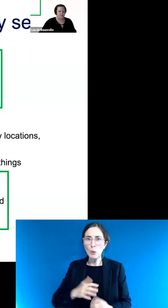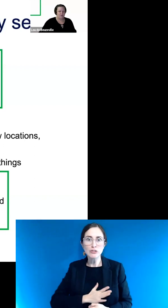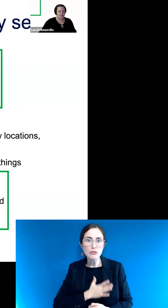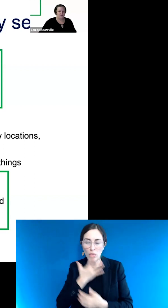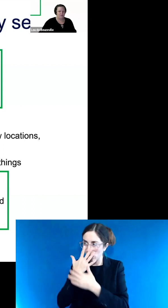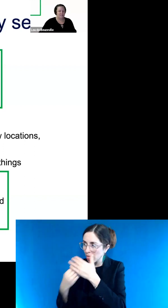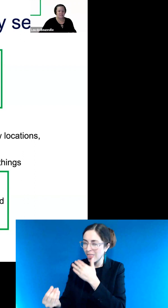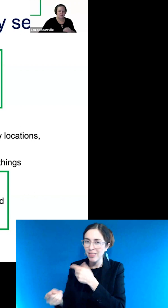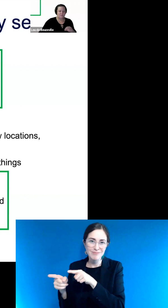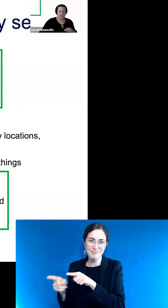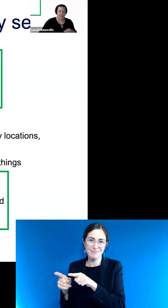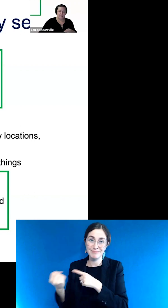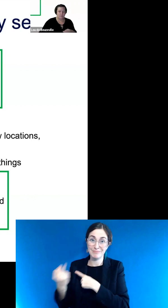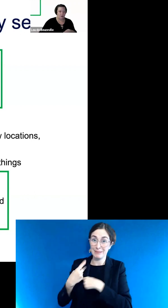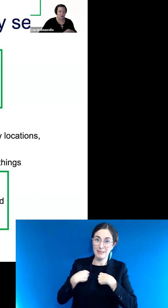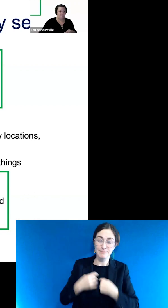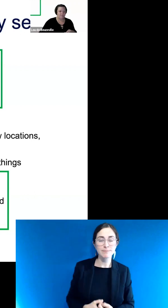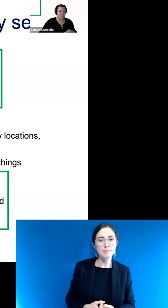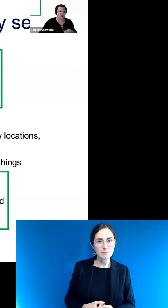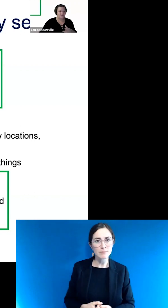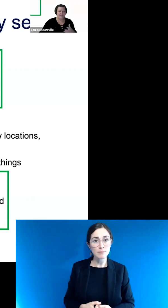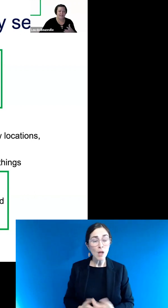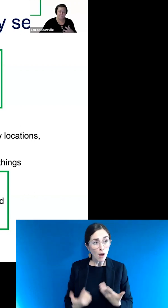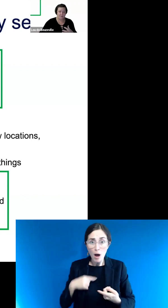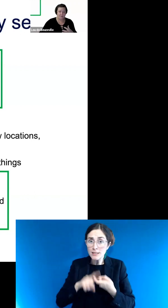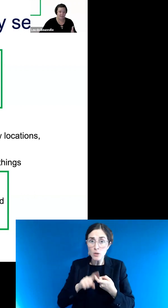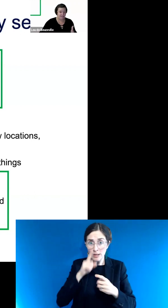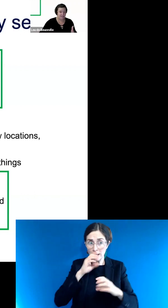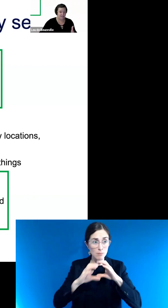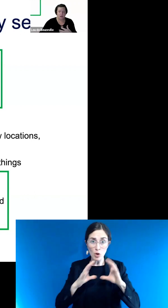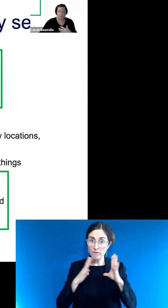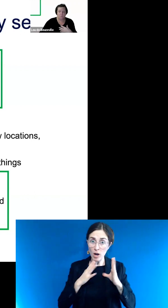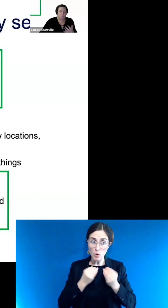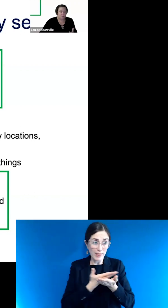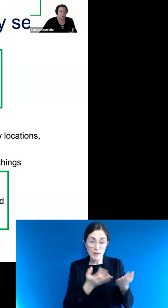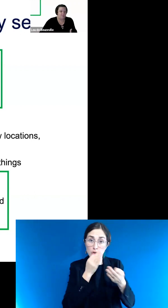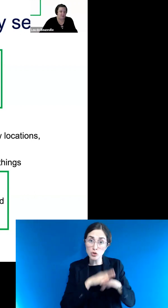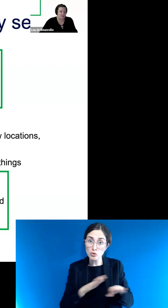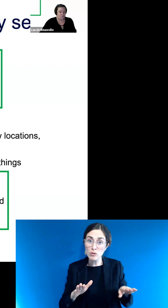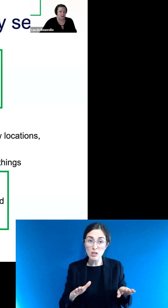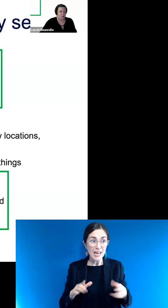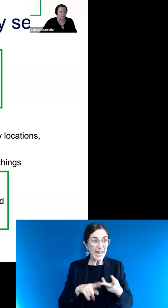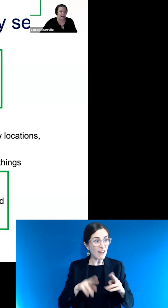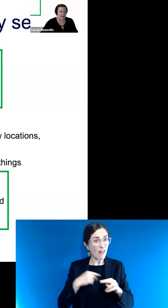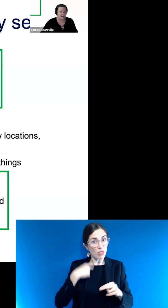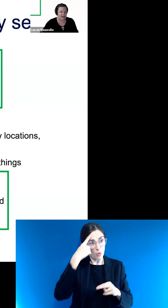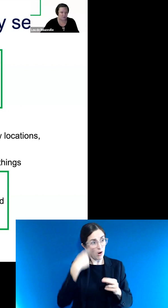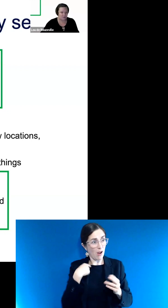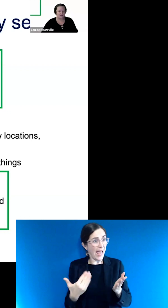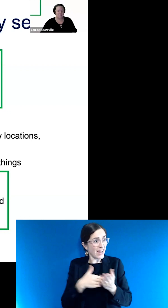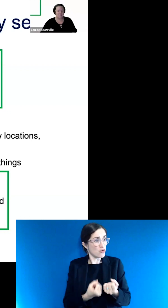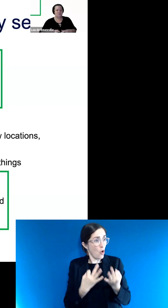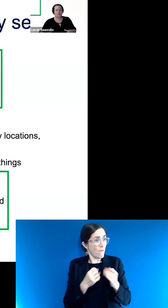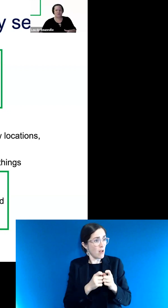So this is not to say like it's all hopeless. I communicate fine with the kids I teach. I wouldn't do my job if I thought that I wasn't adding